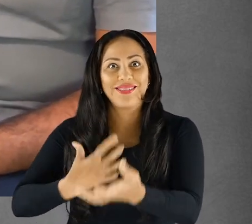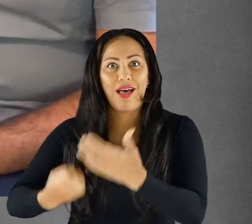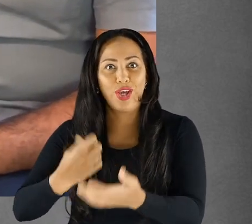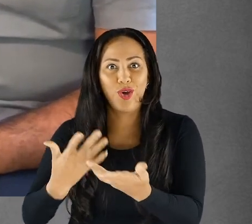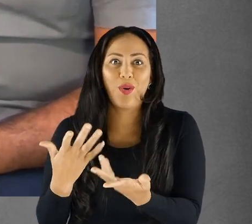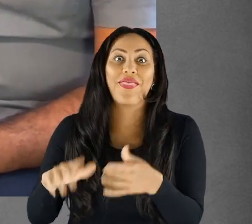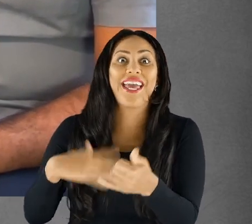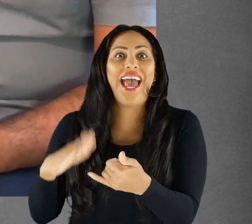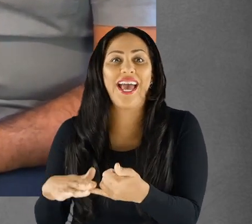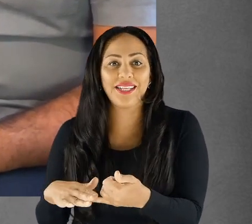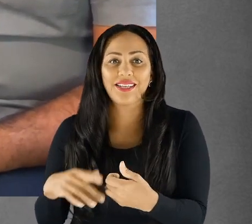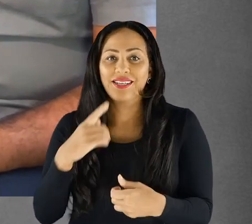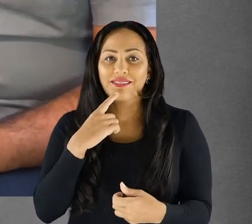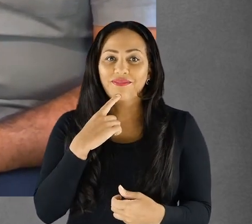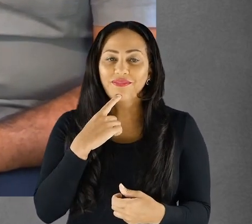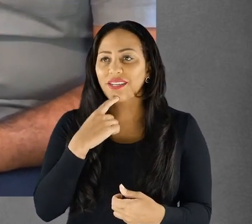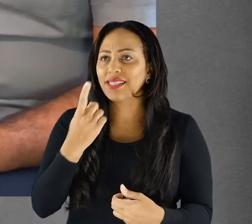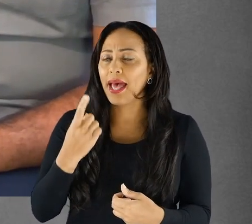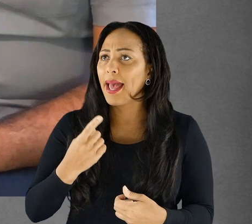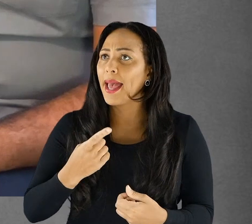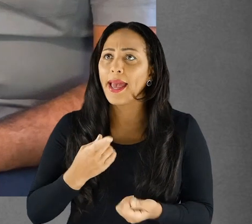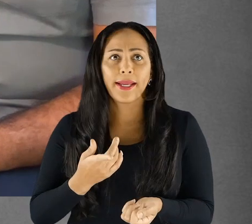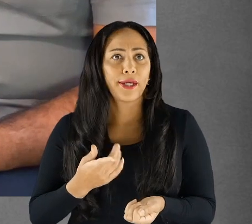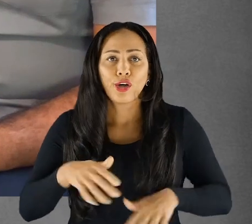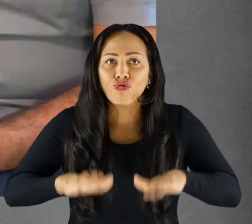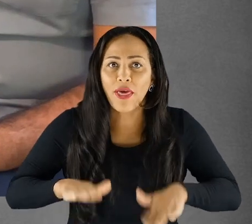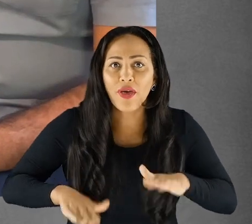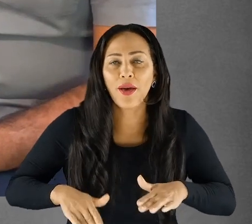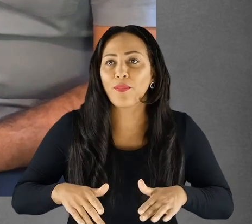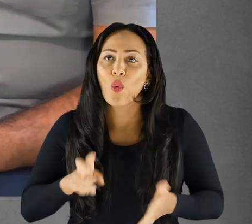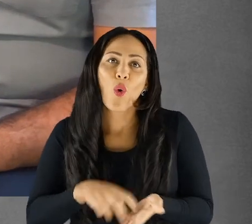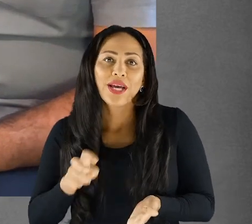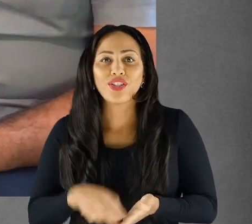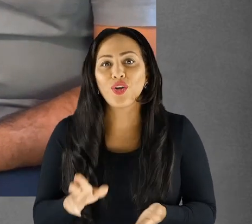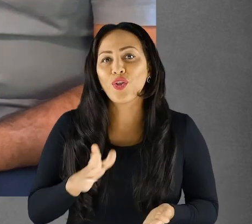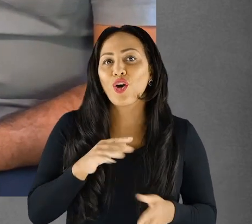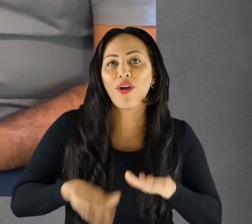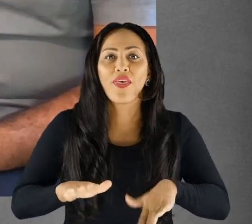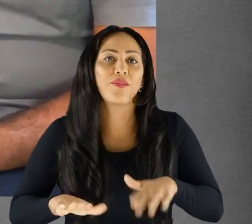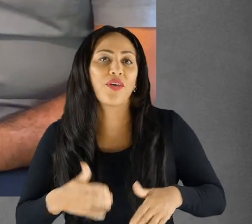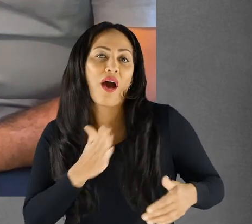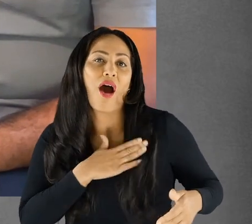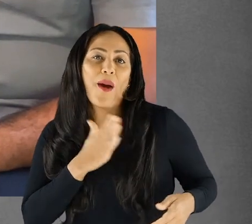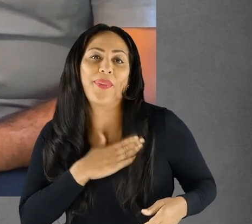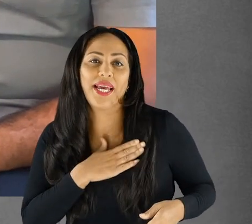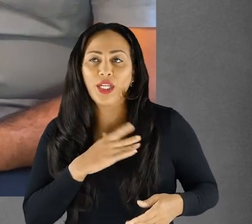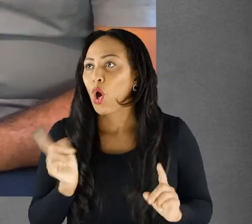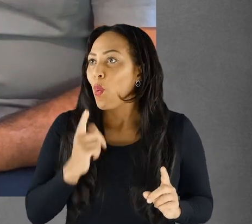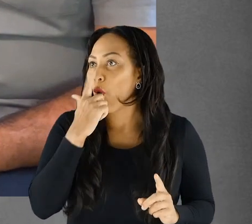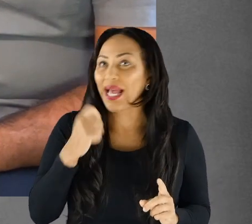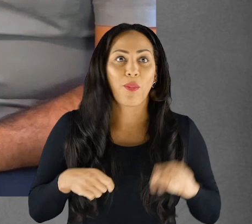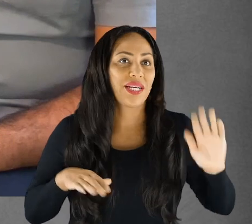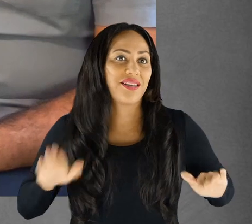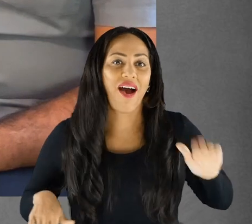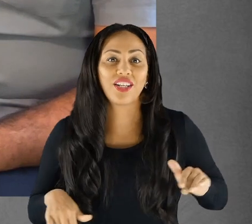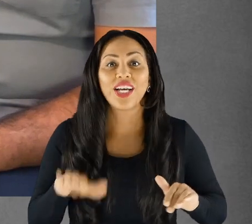like, the heartbeat, you know, the rhythm, walking to the rhythm of the heartbeat. What can we touch? Tap, tap,